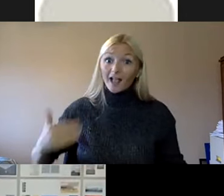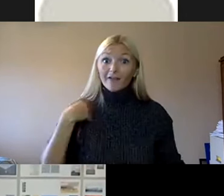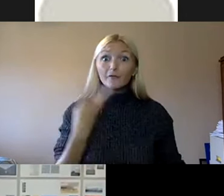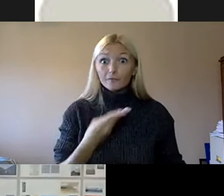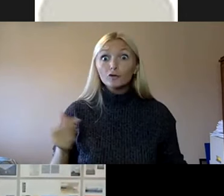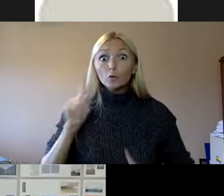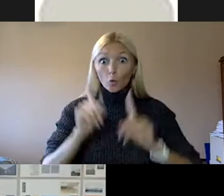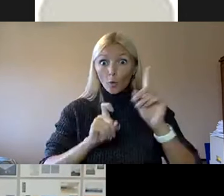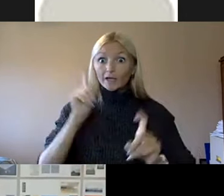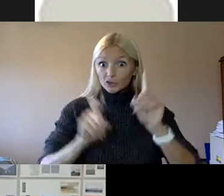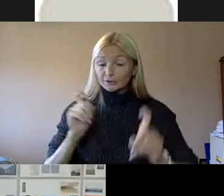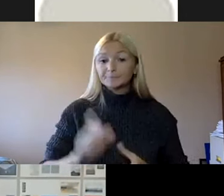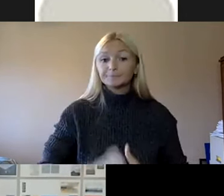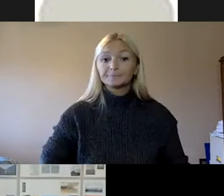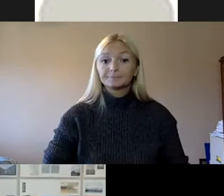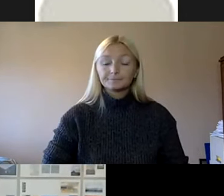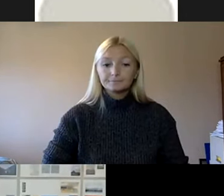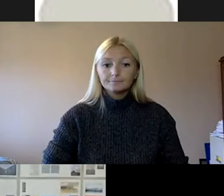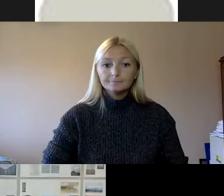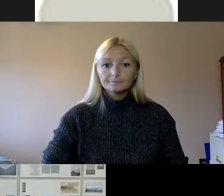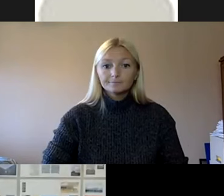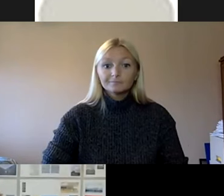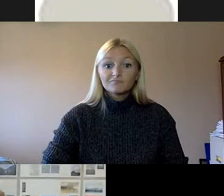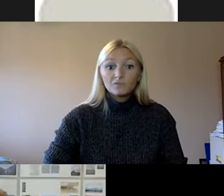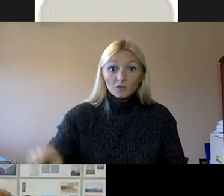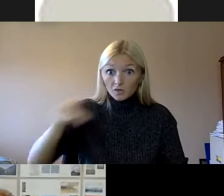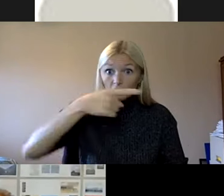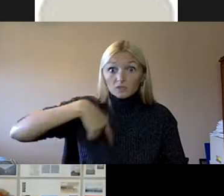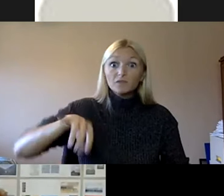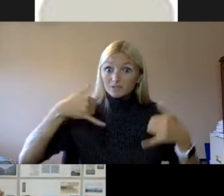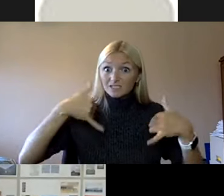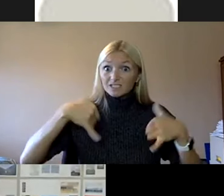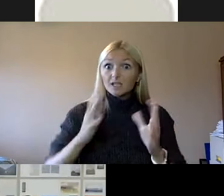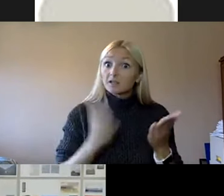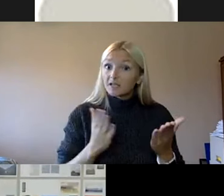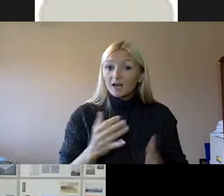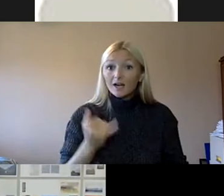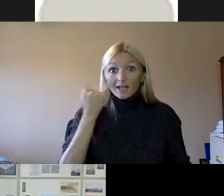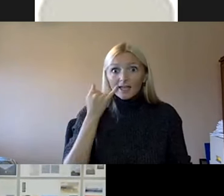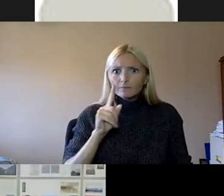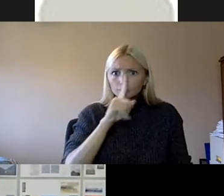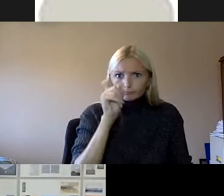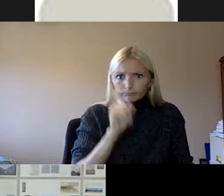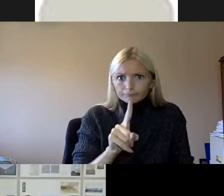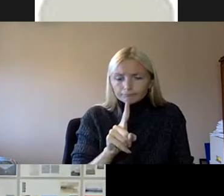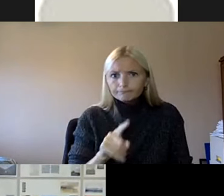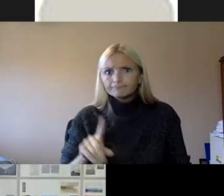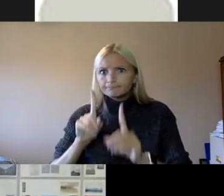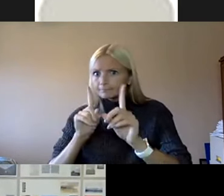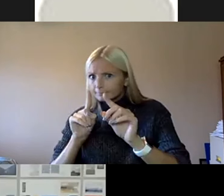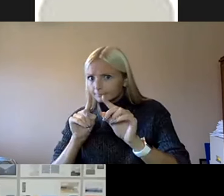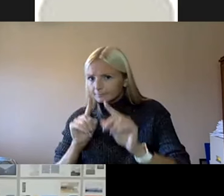questions. For those of you that are still here, please send questions on the Q&A. I'm going to start